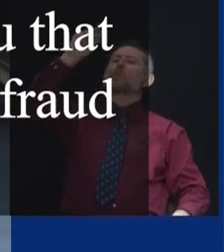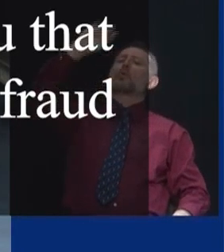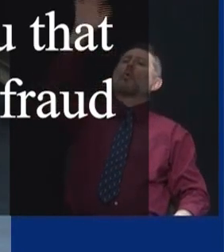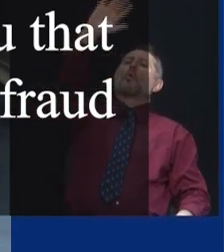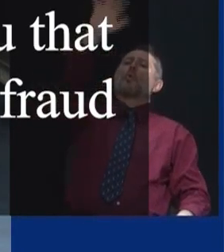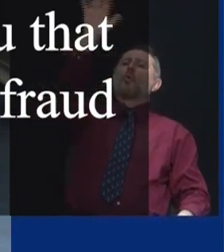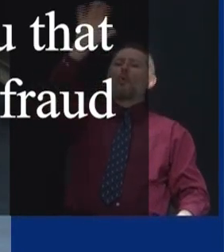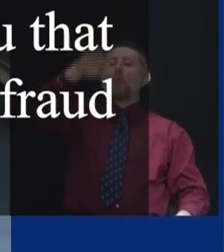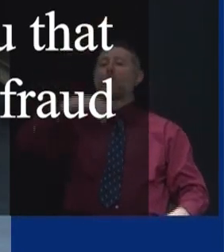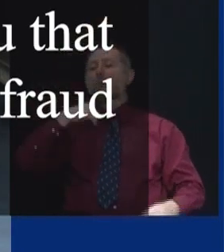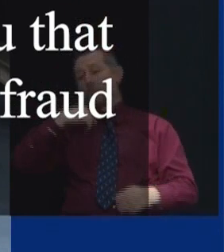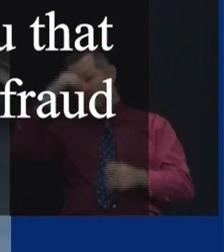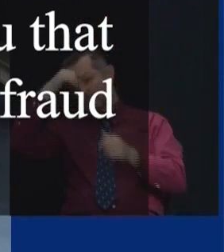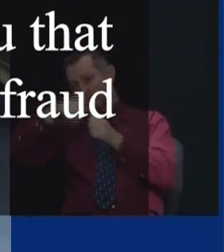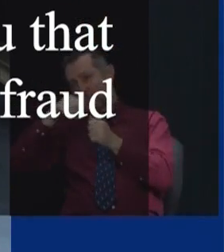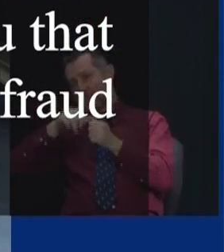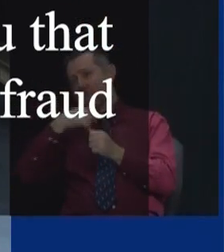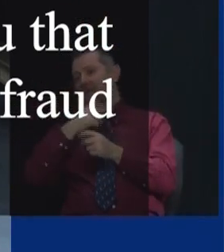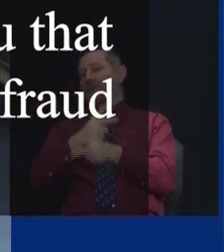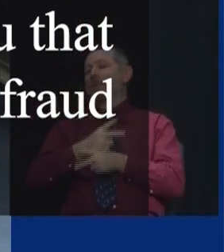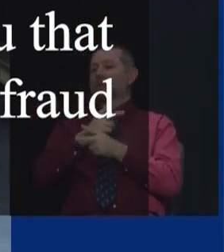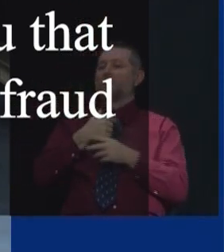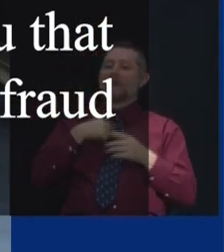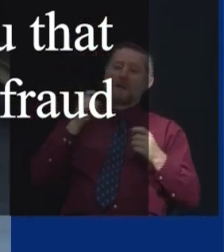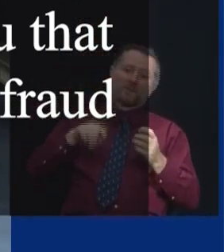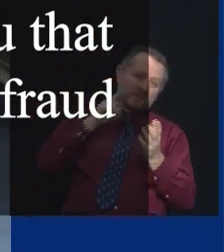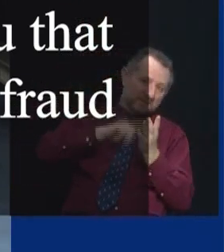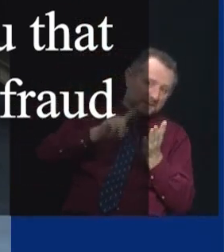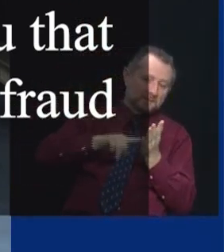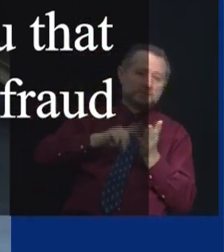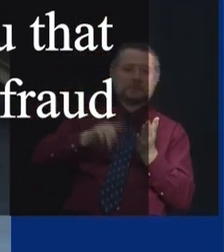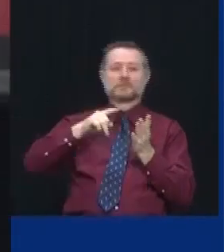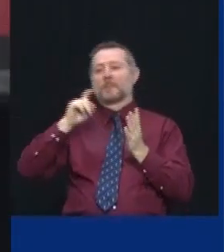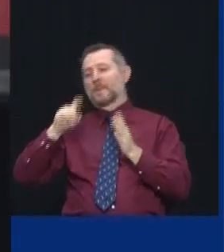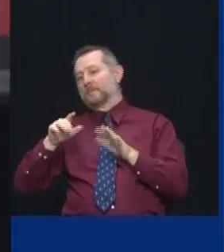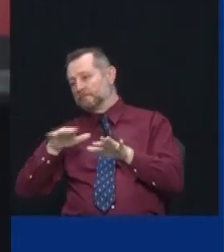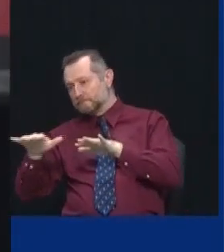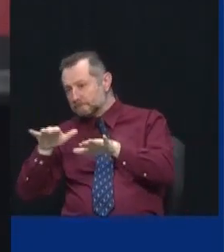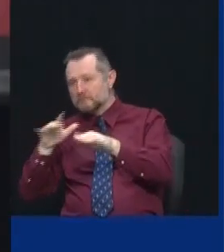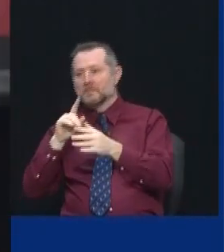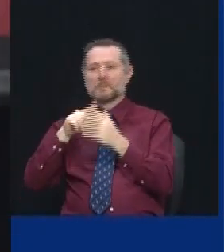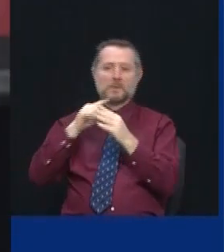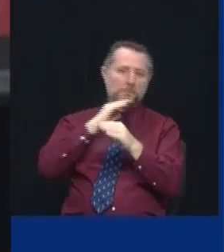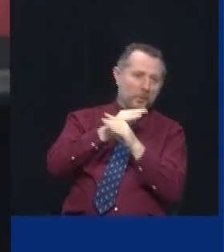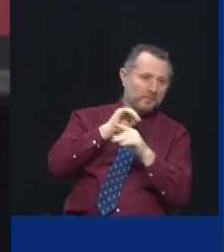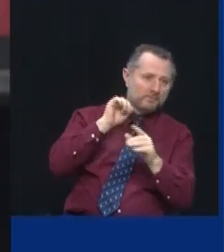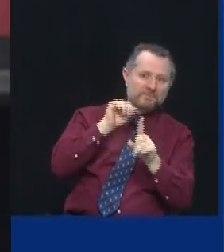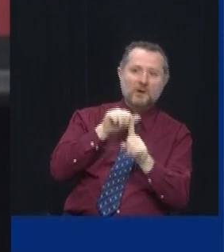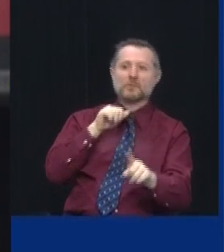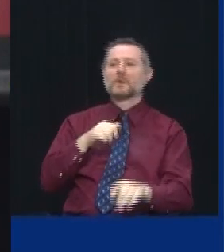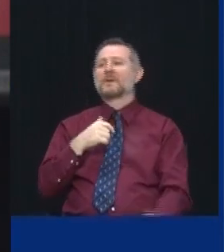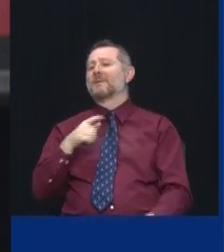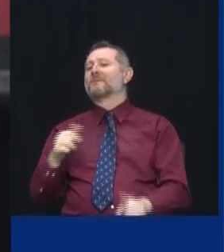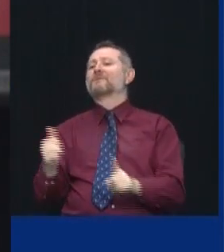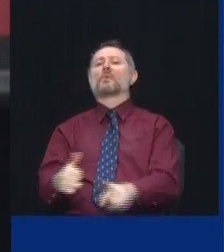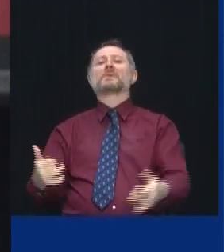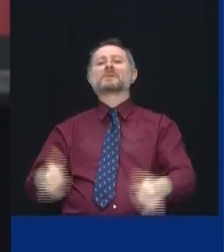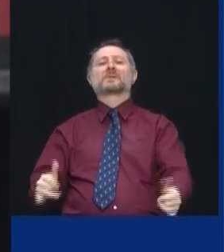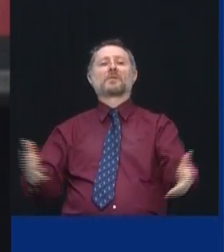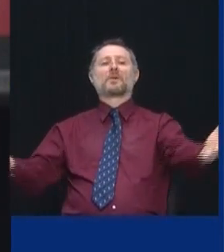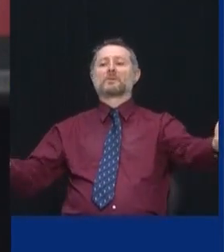we got to take our time to prevent the fraud, and it seems like the fraud has not been prevented. Well, look, there was such a deluge, right? We